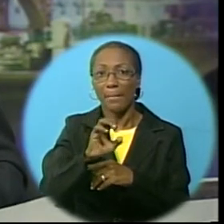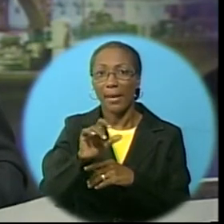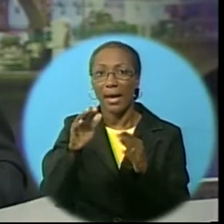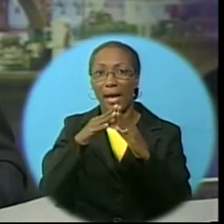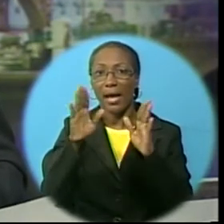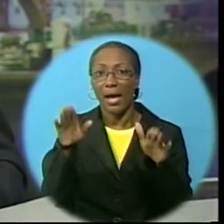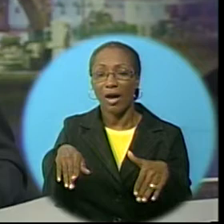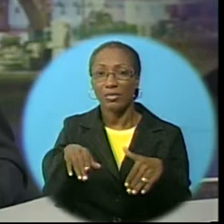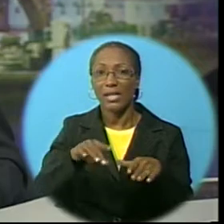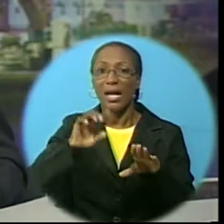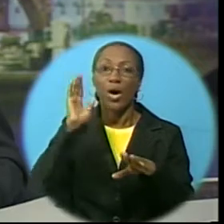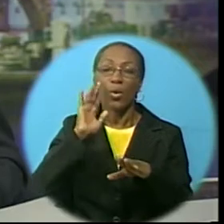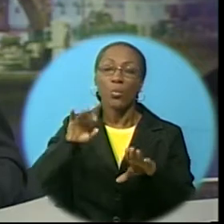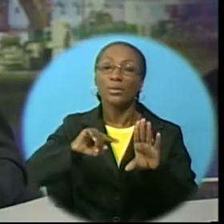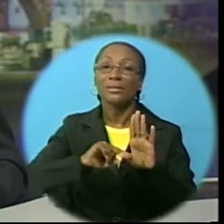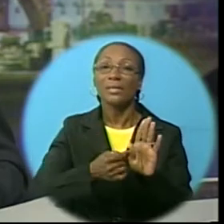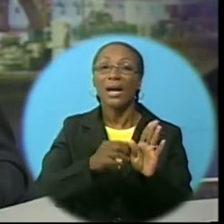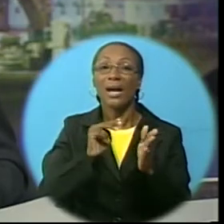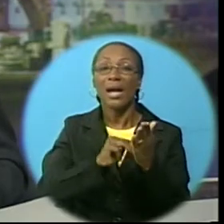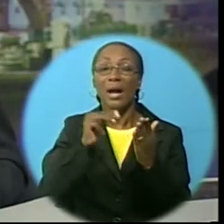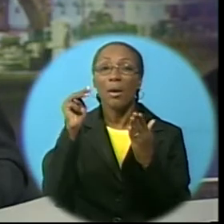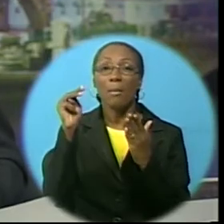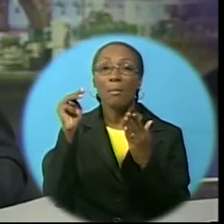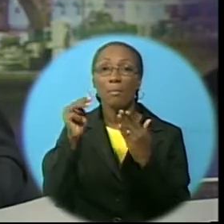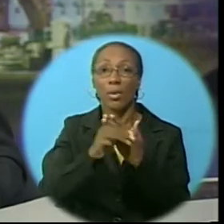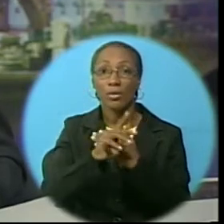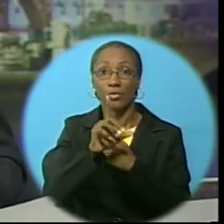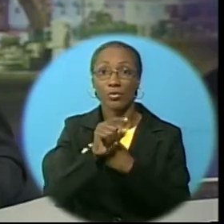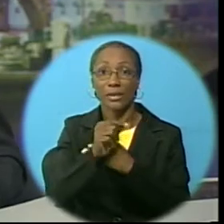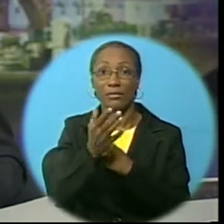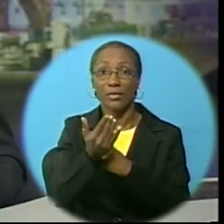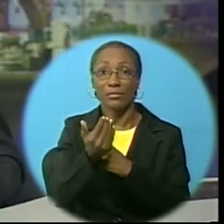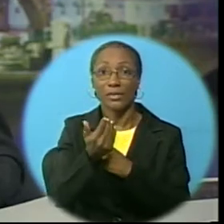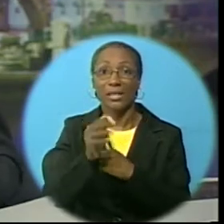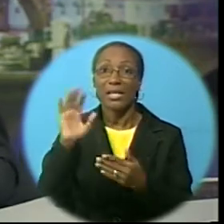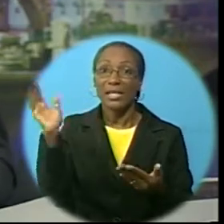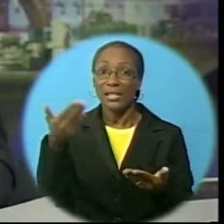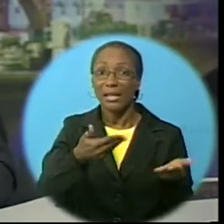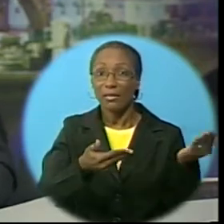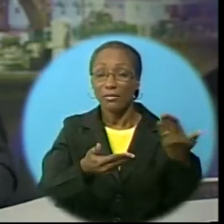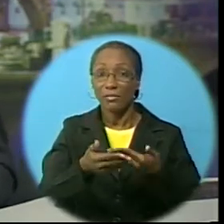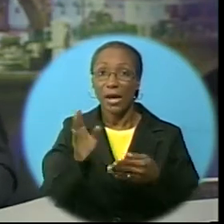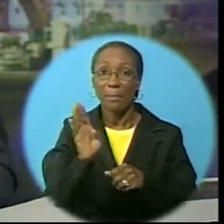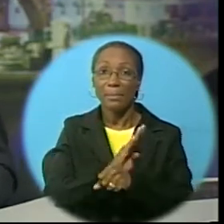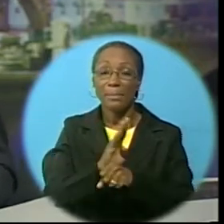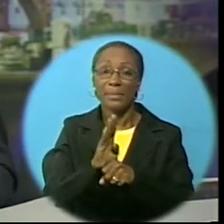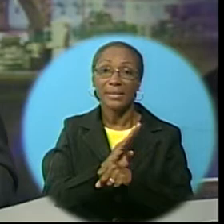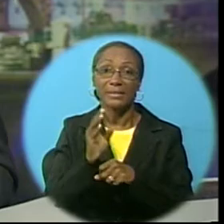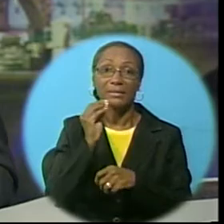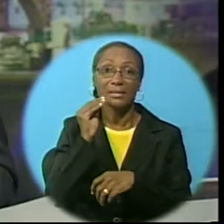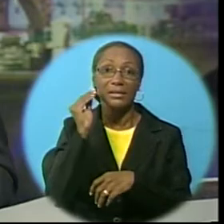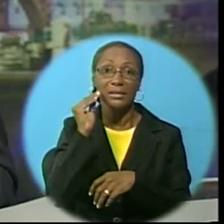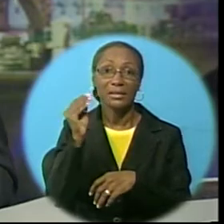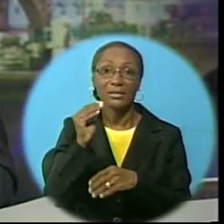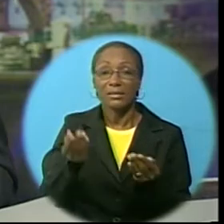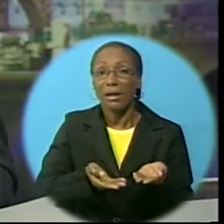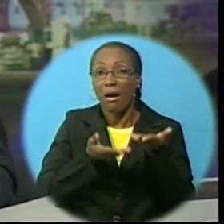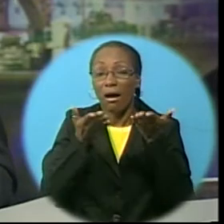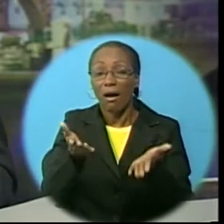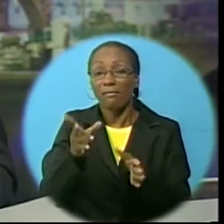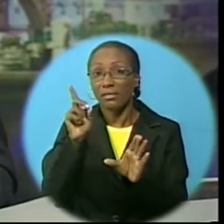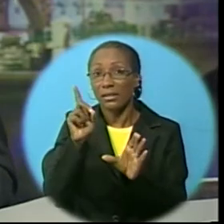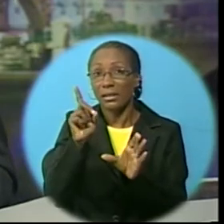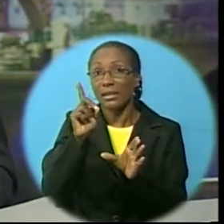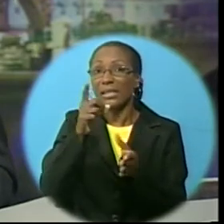will officially start in March 2015, will invite business houses around the island to offer discounts to all disabled Barbadians